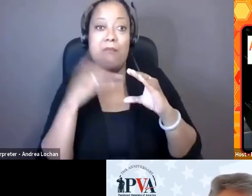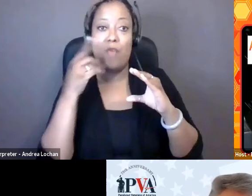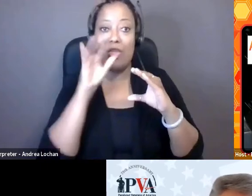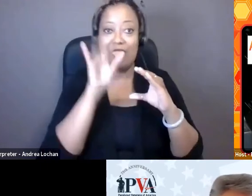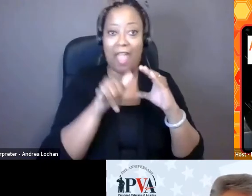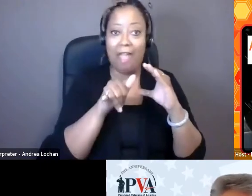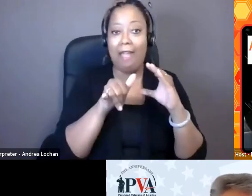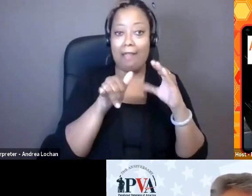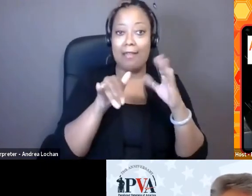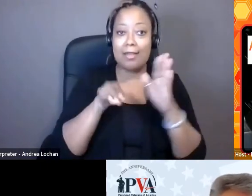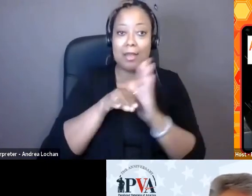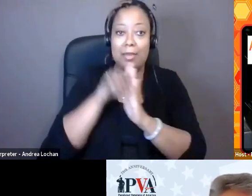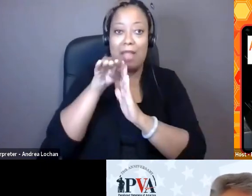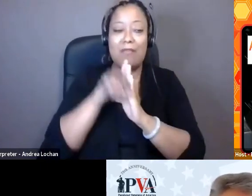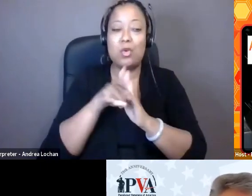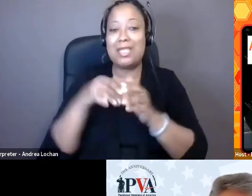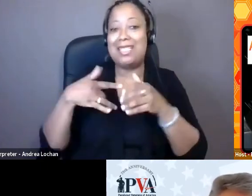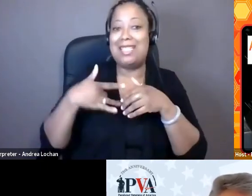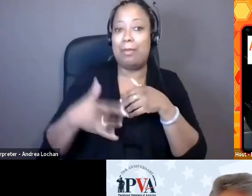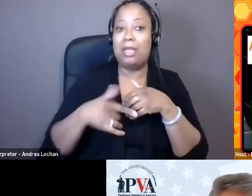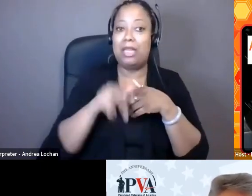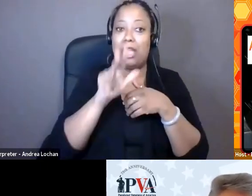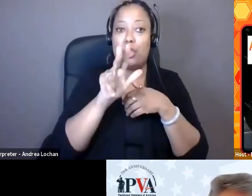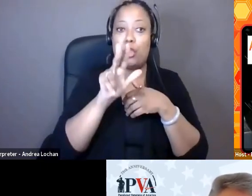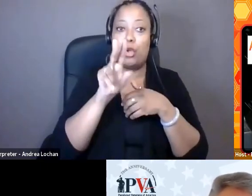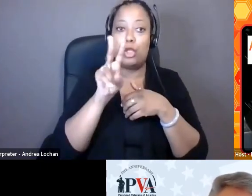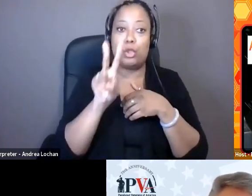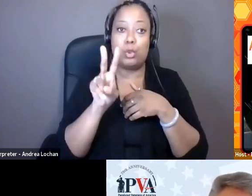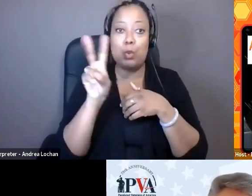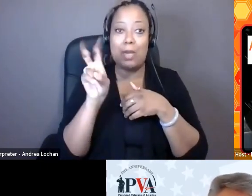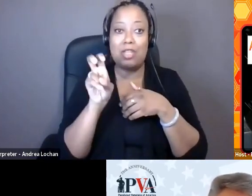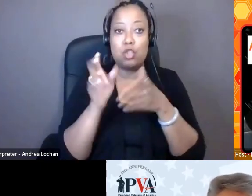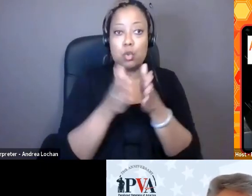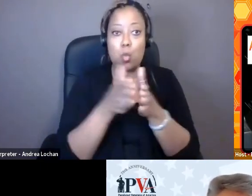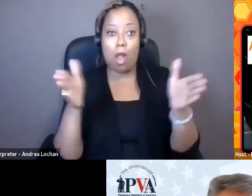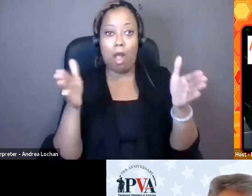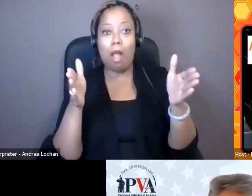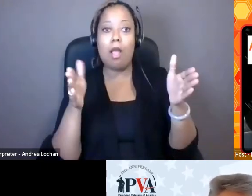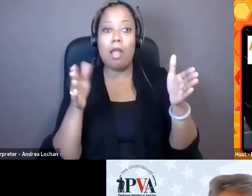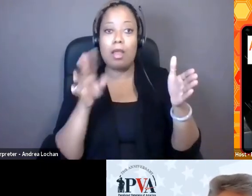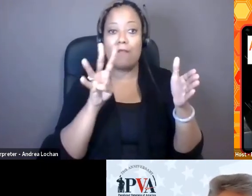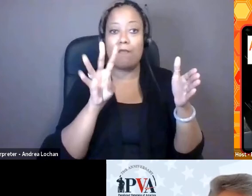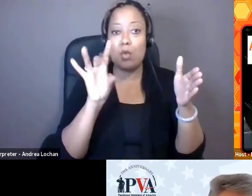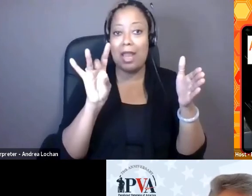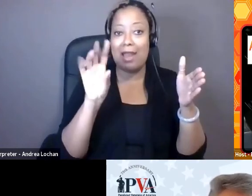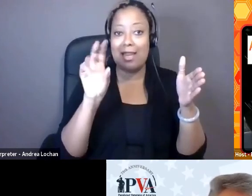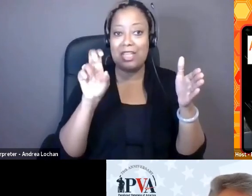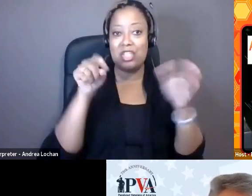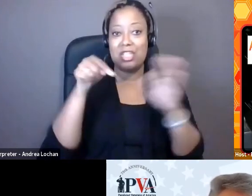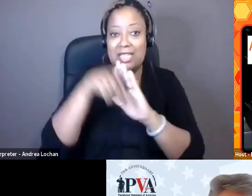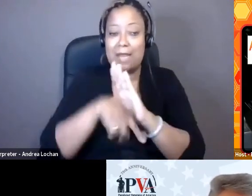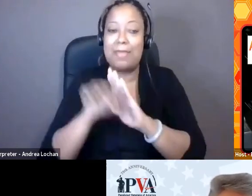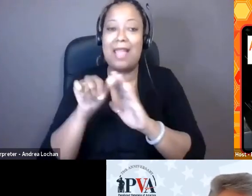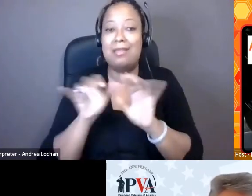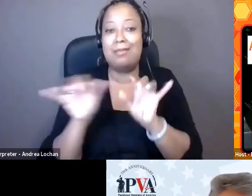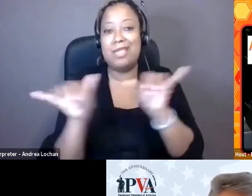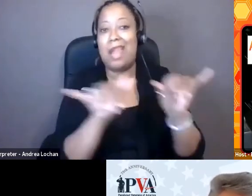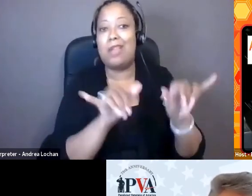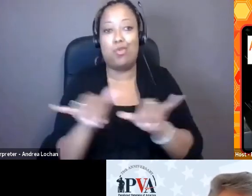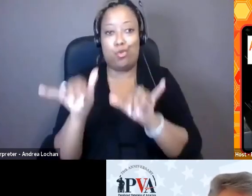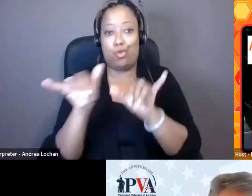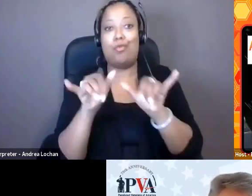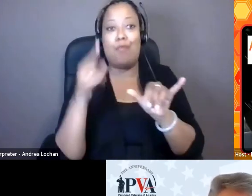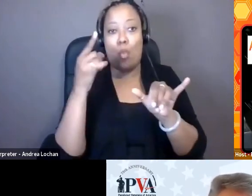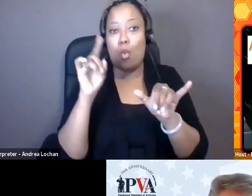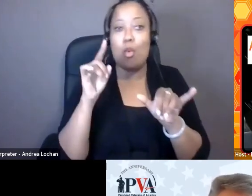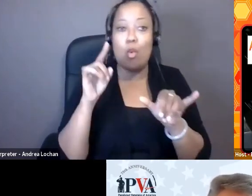But typically 32 inches wide and 48 inches deep is the standard sort of footprint of a